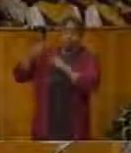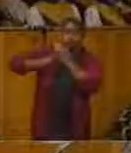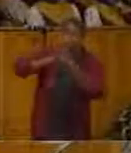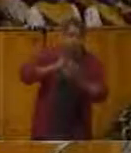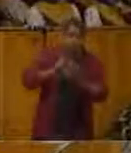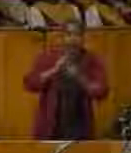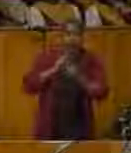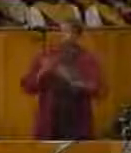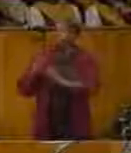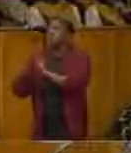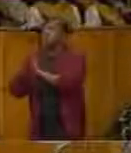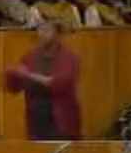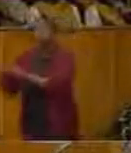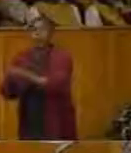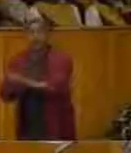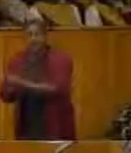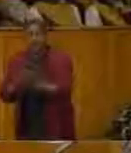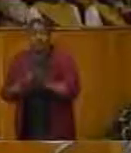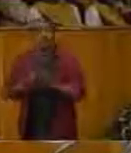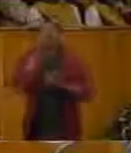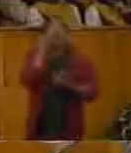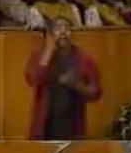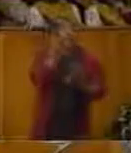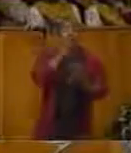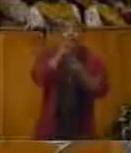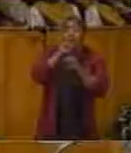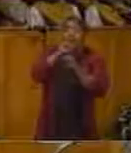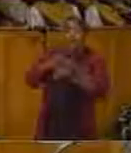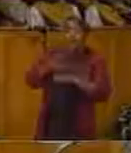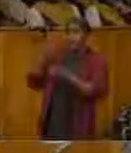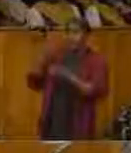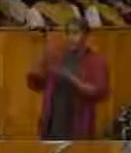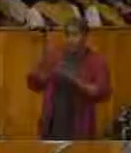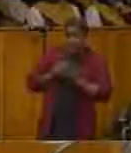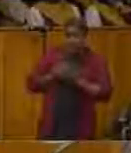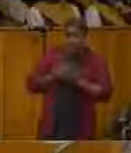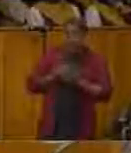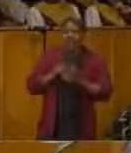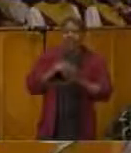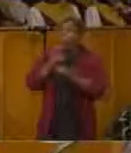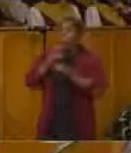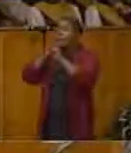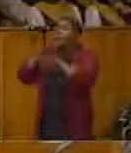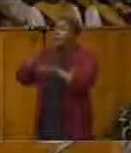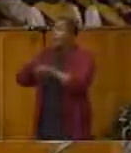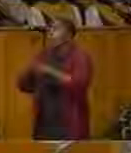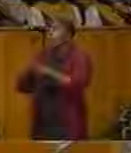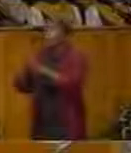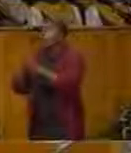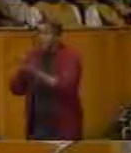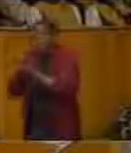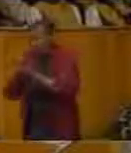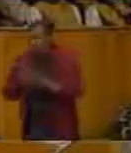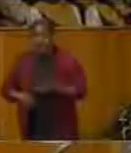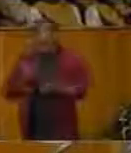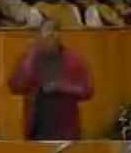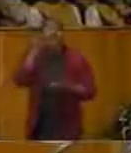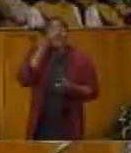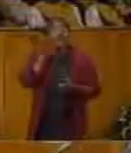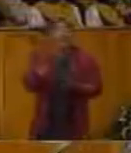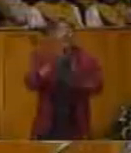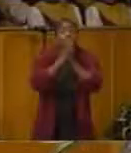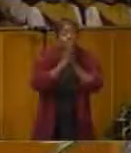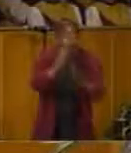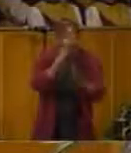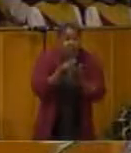pass it down to others. If you were blessed by it, you're probably going to bless others with it. If you prayed for it,